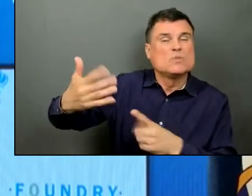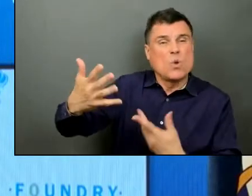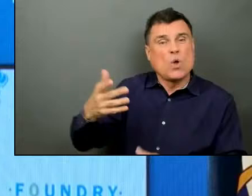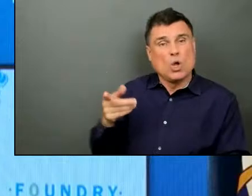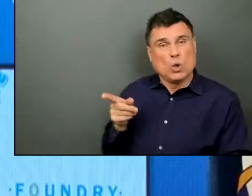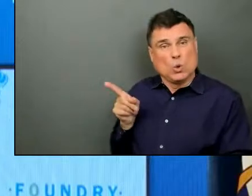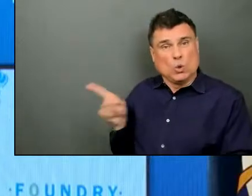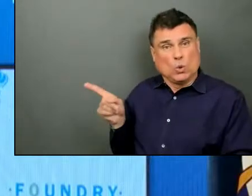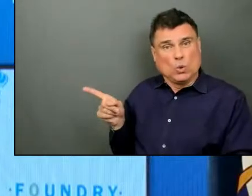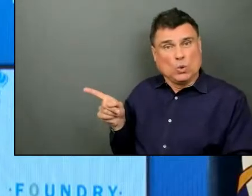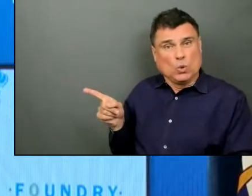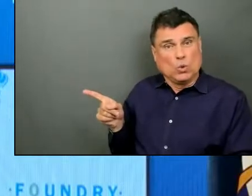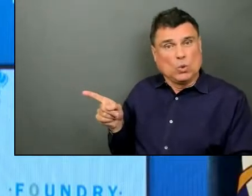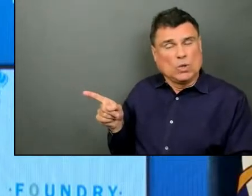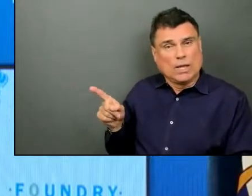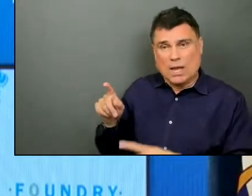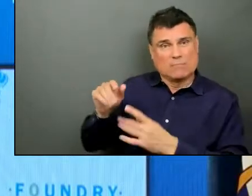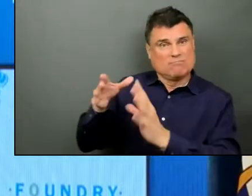policy in the future?